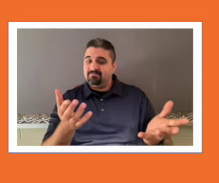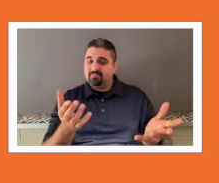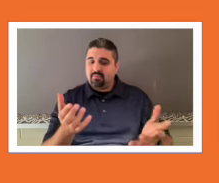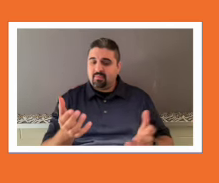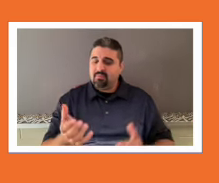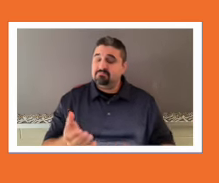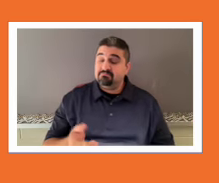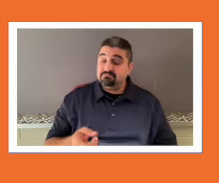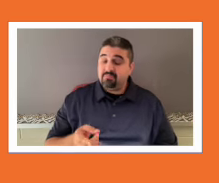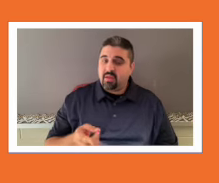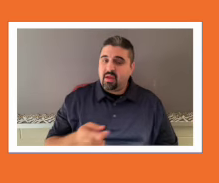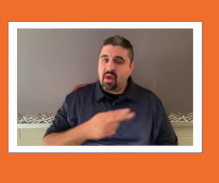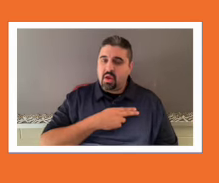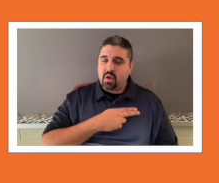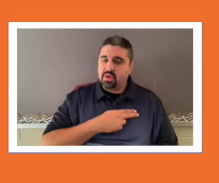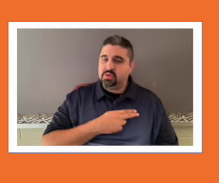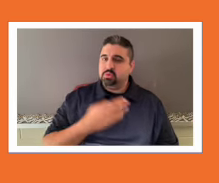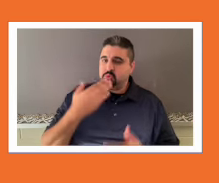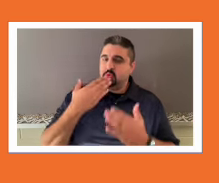work.